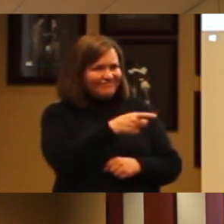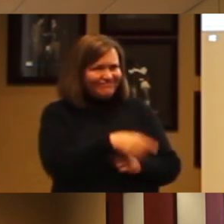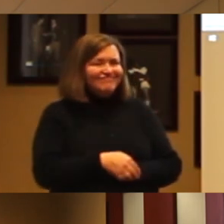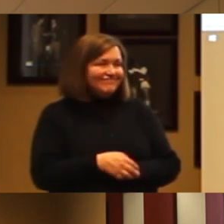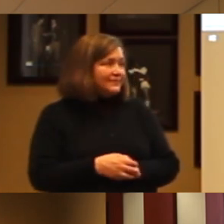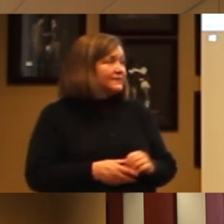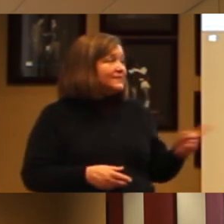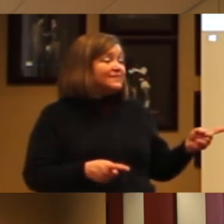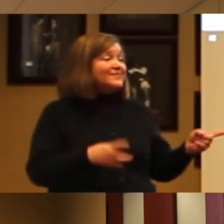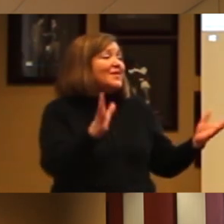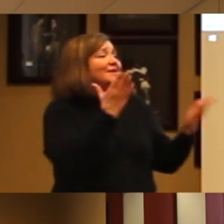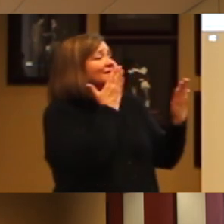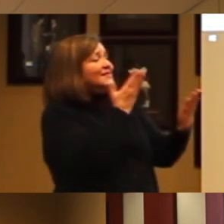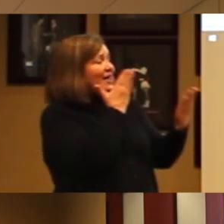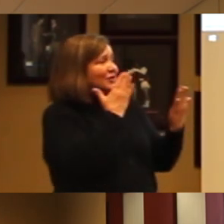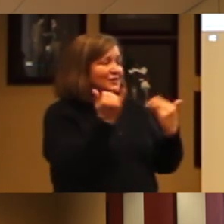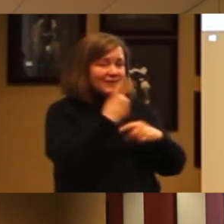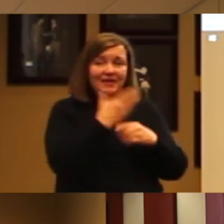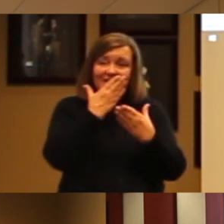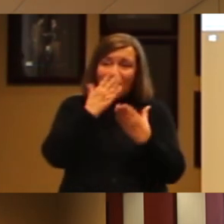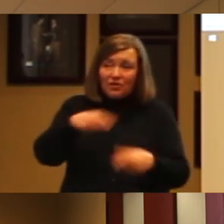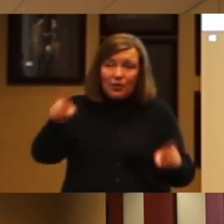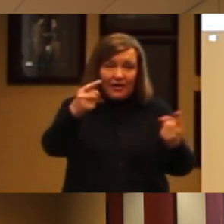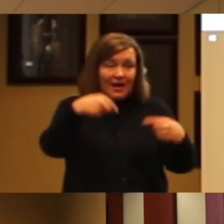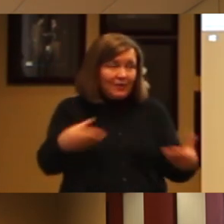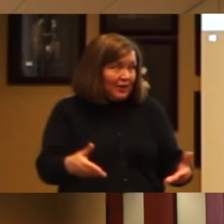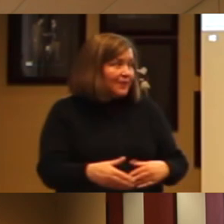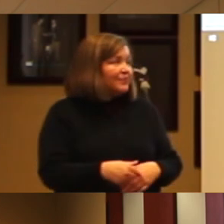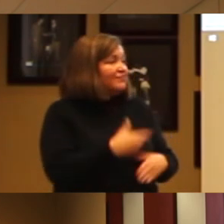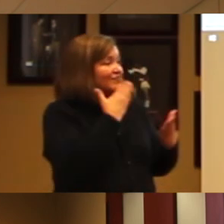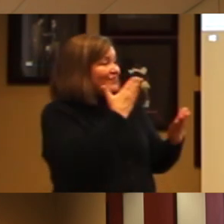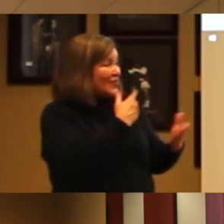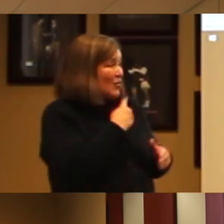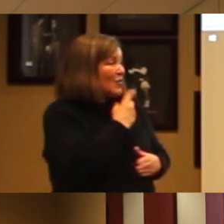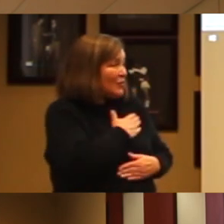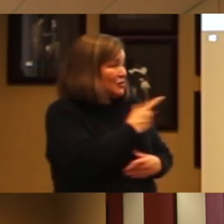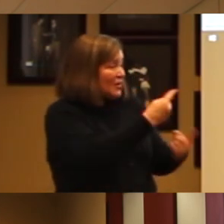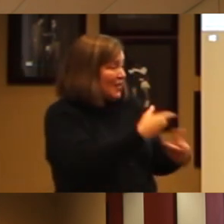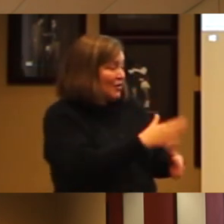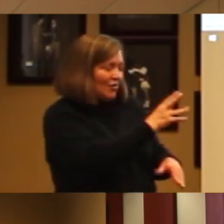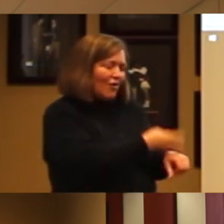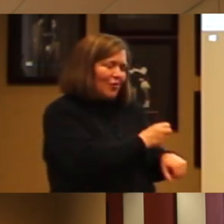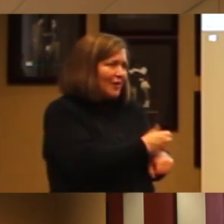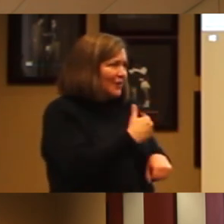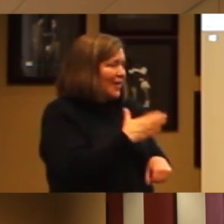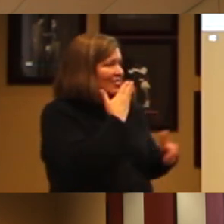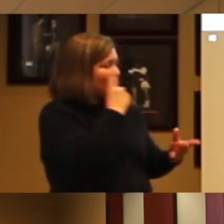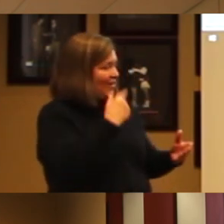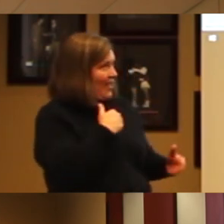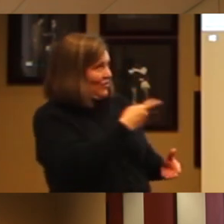fortunate. Well, thank you so much today for coming. We so appreciate the hard work and we so appreciate having you at our